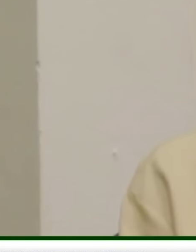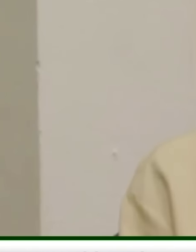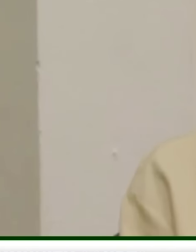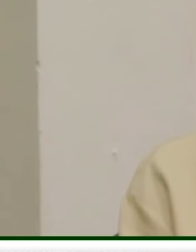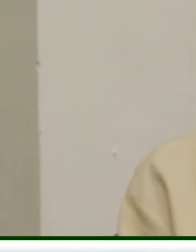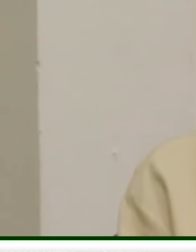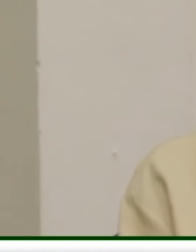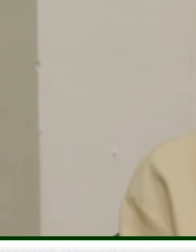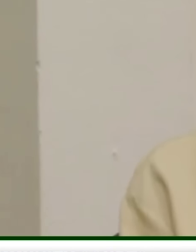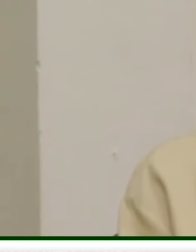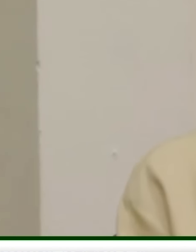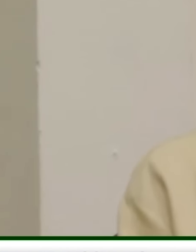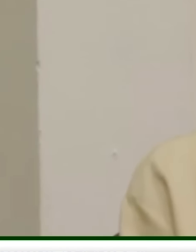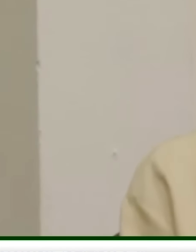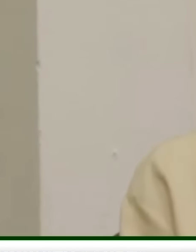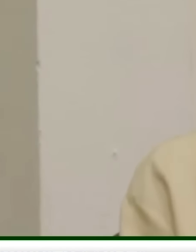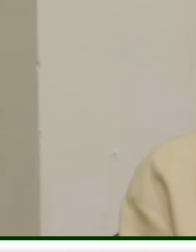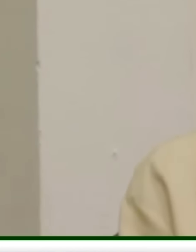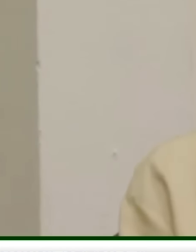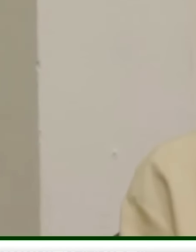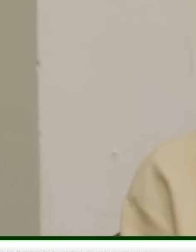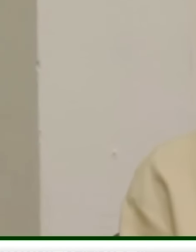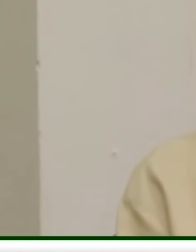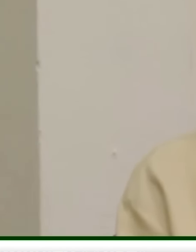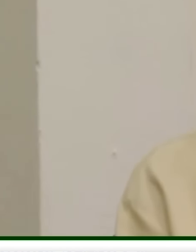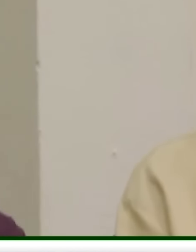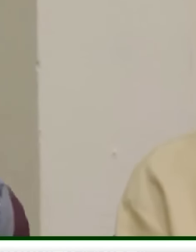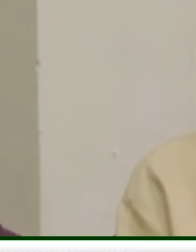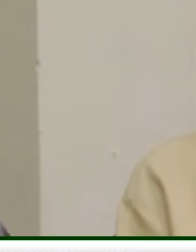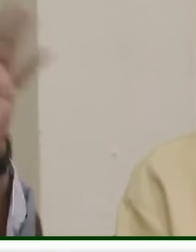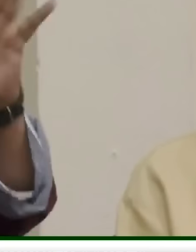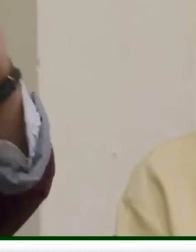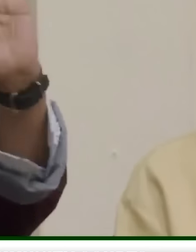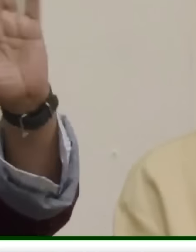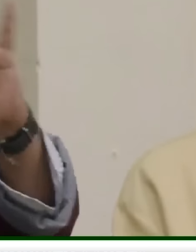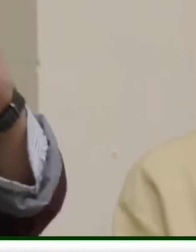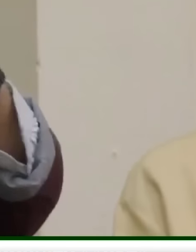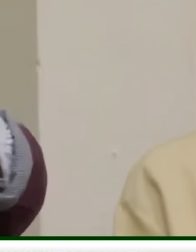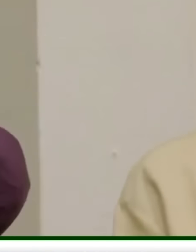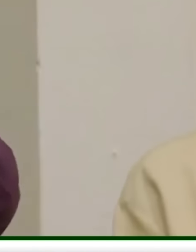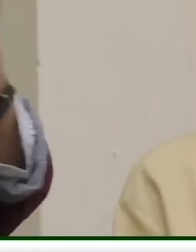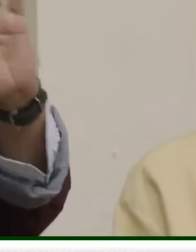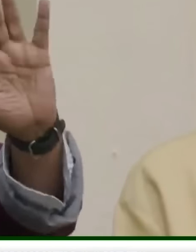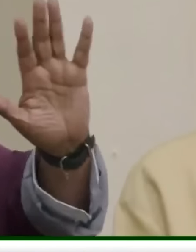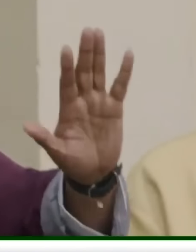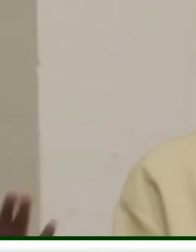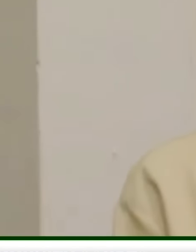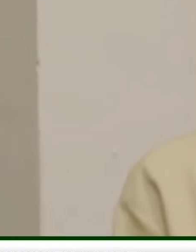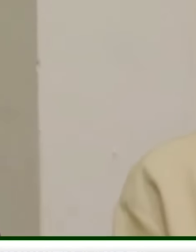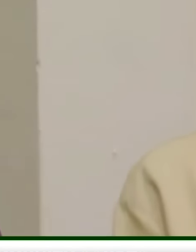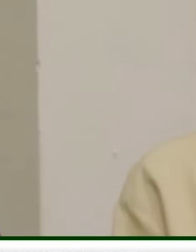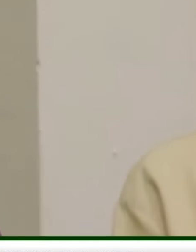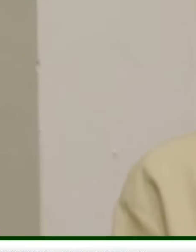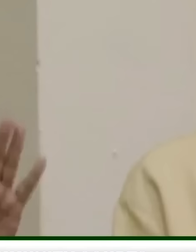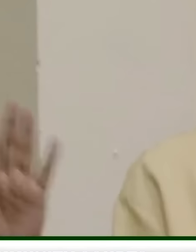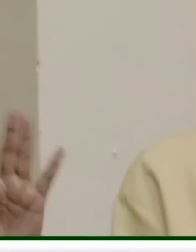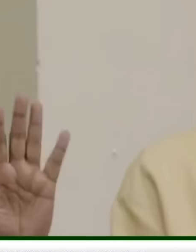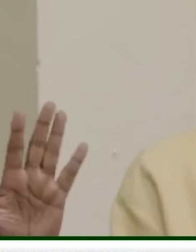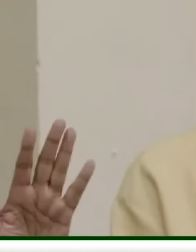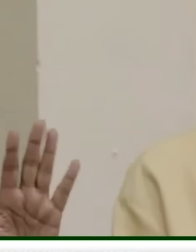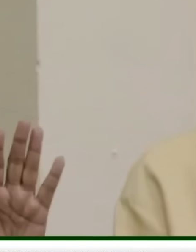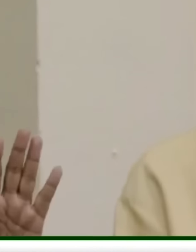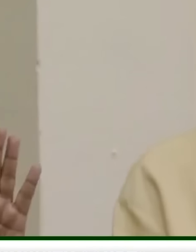is good, man. And really and truly government's role, good Lord, I can find money elsewhere. They got other people who should be paying taxes. But